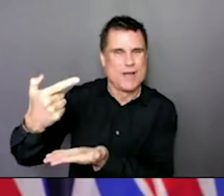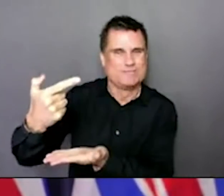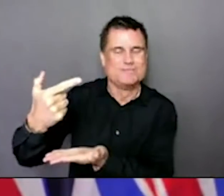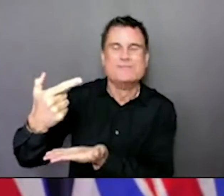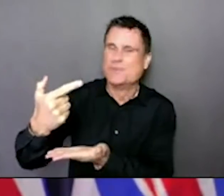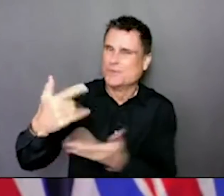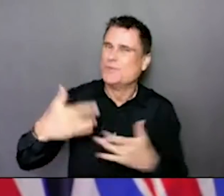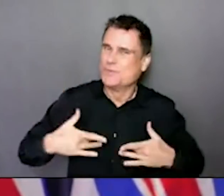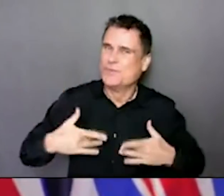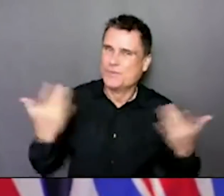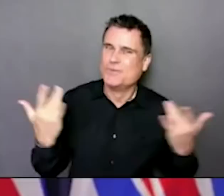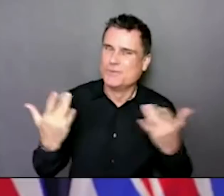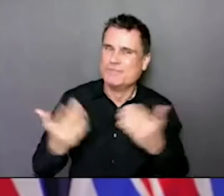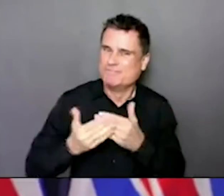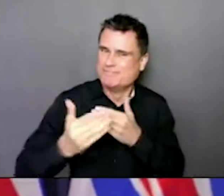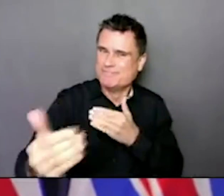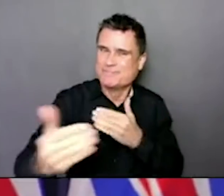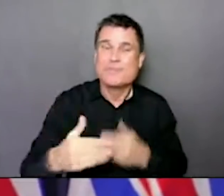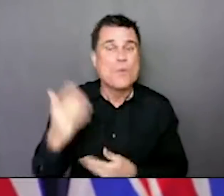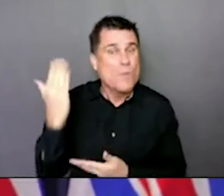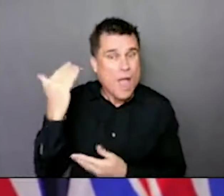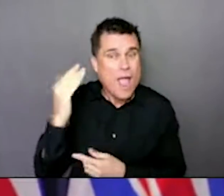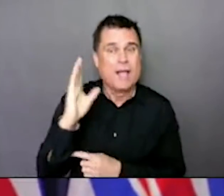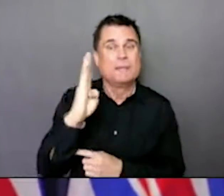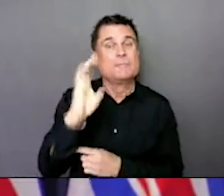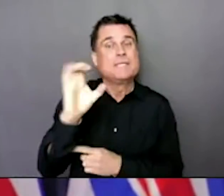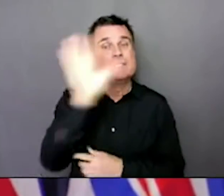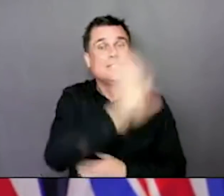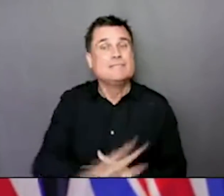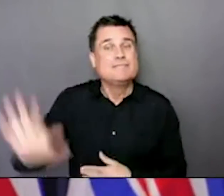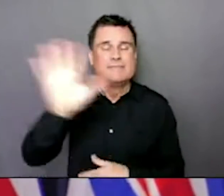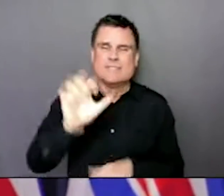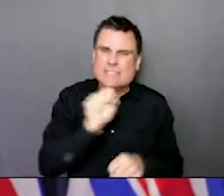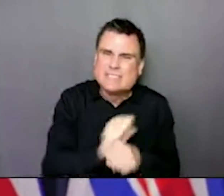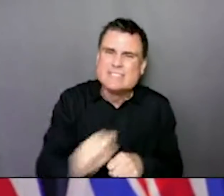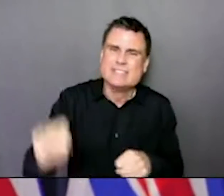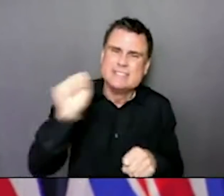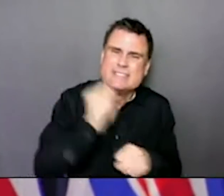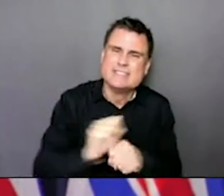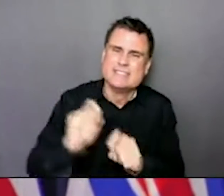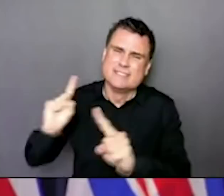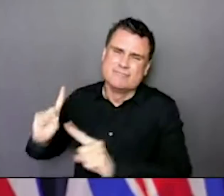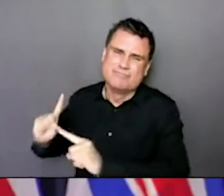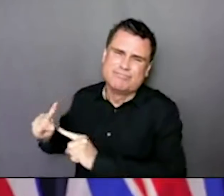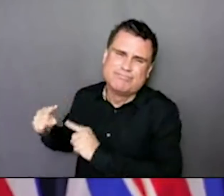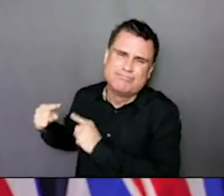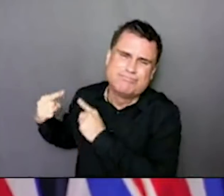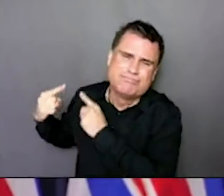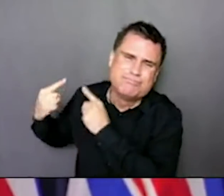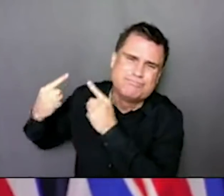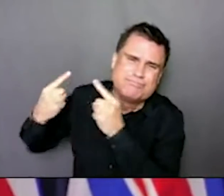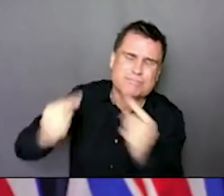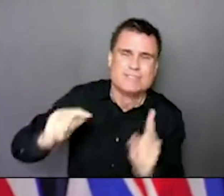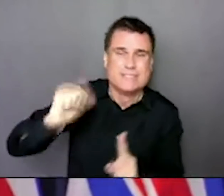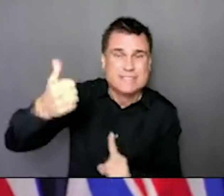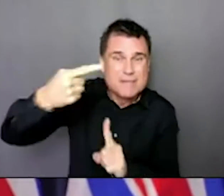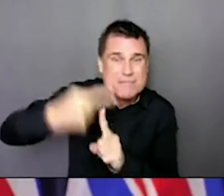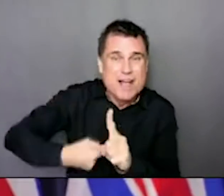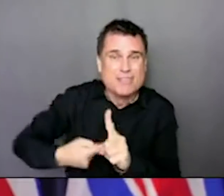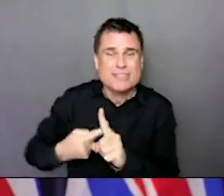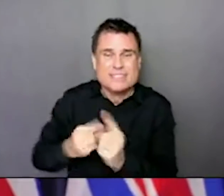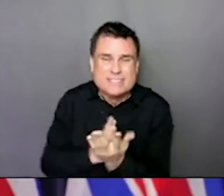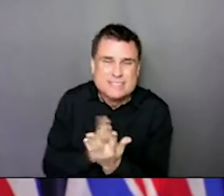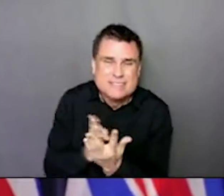British Columbians over the past 10 months. We know that light is there at the end of the tunnel. We know that vaccines are